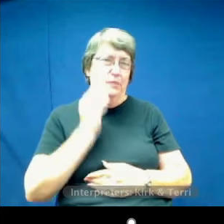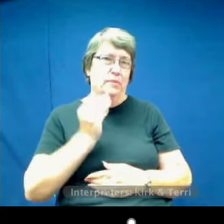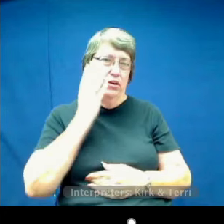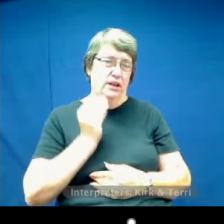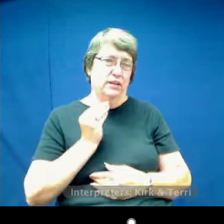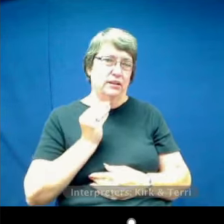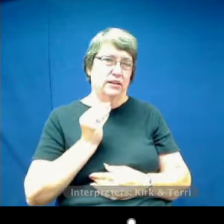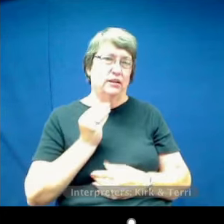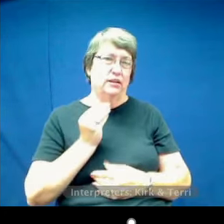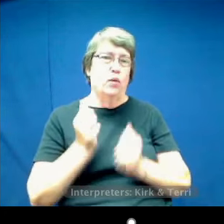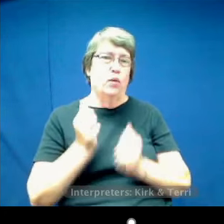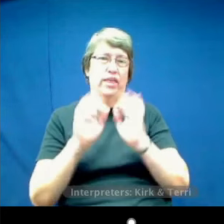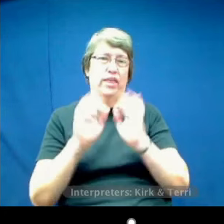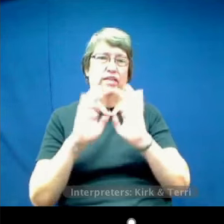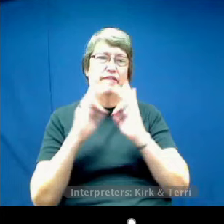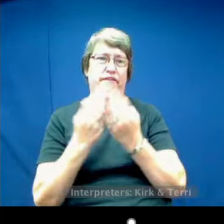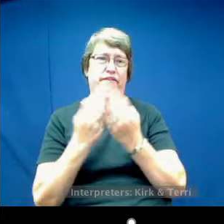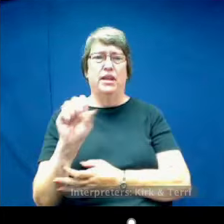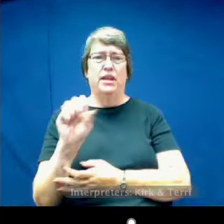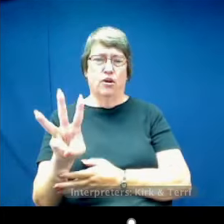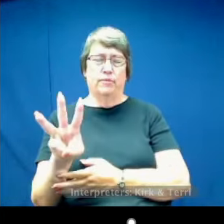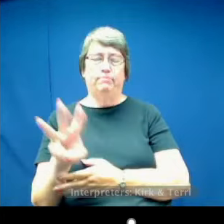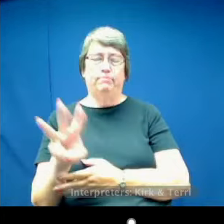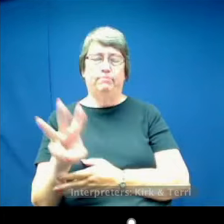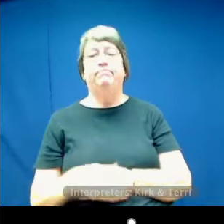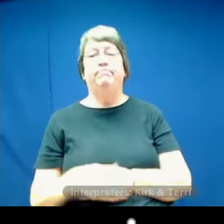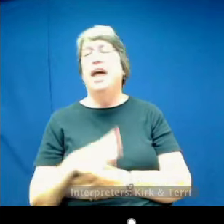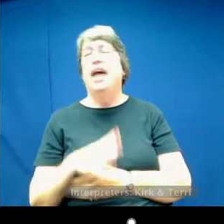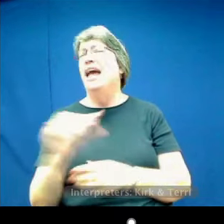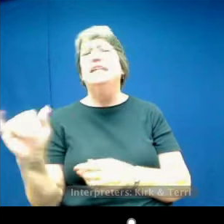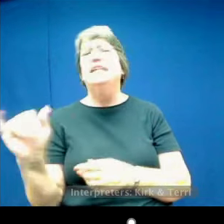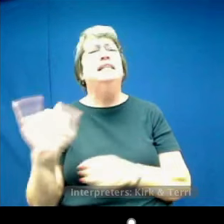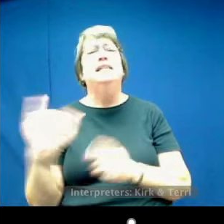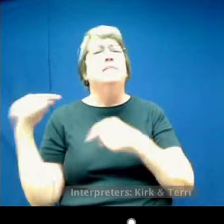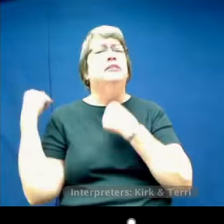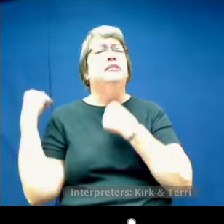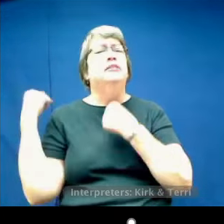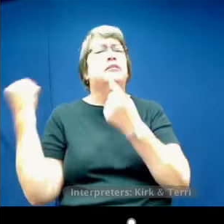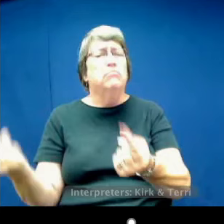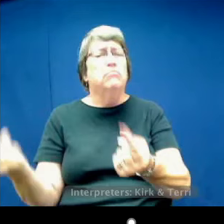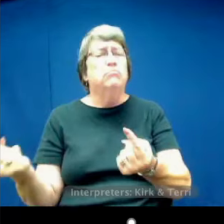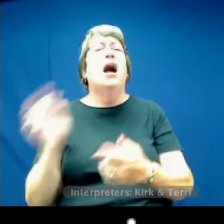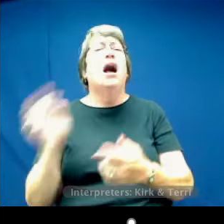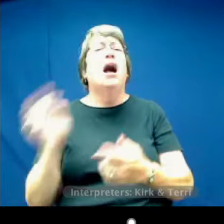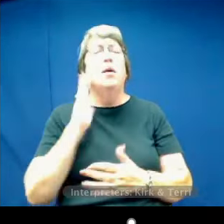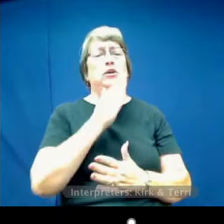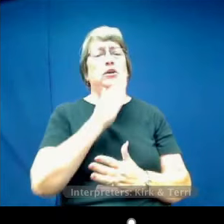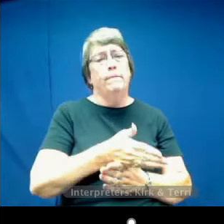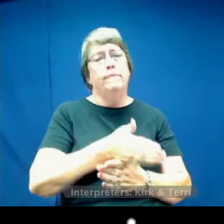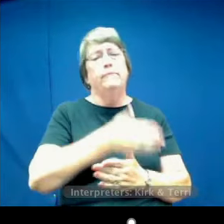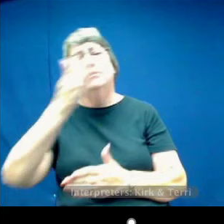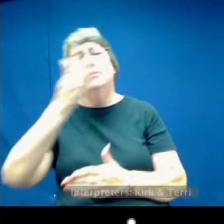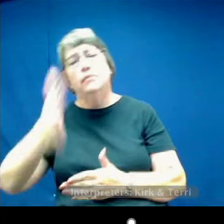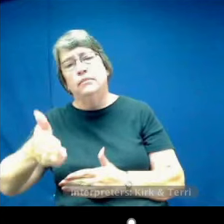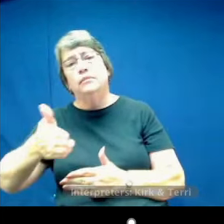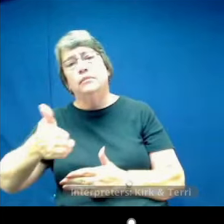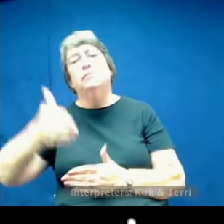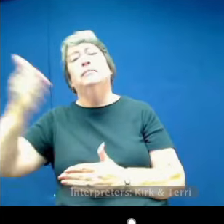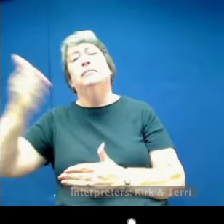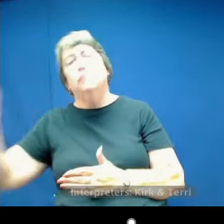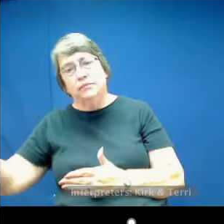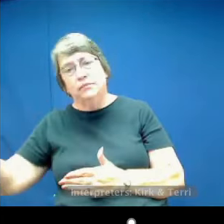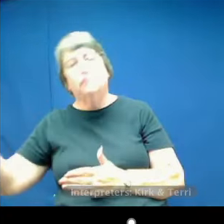in family law matters. And as we've done all along, I'll stop at times and take questions after we get through